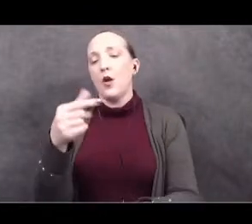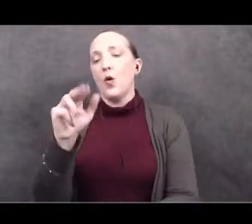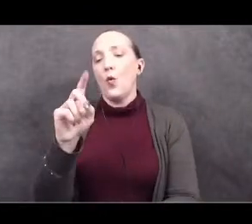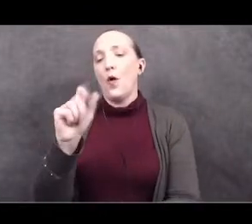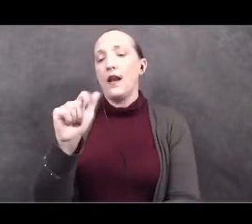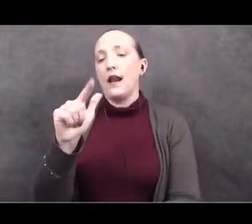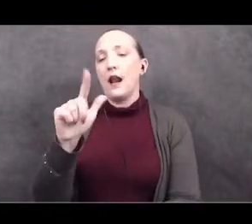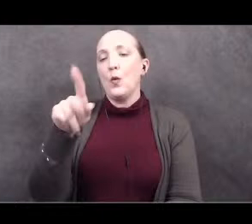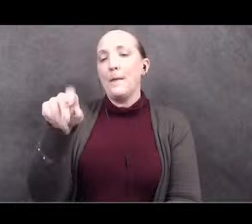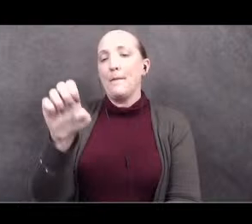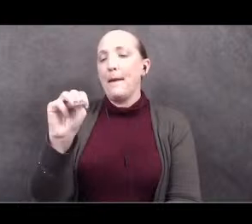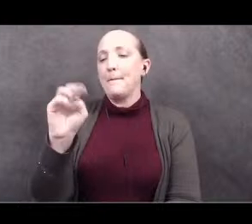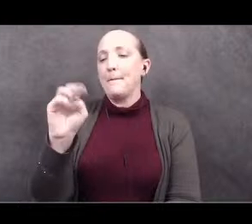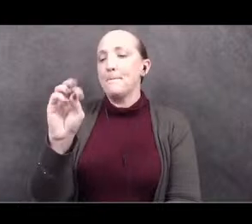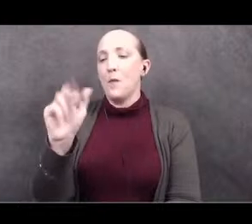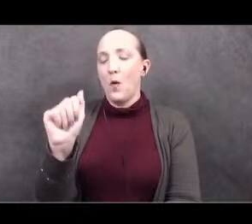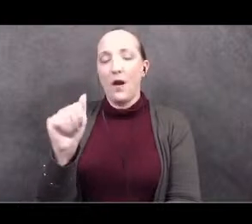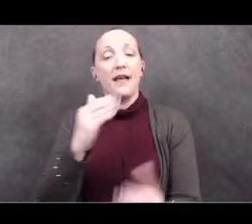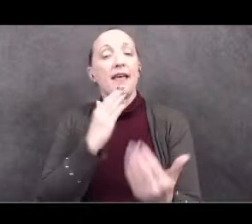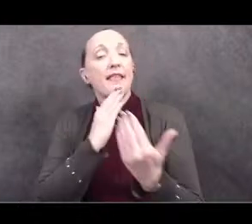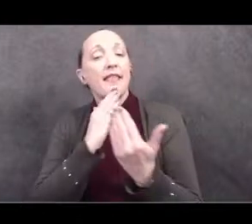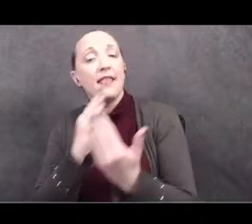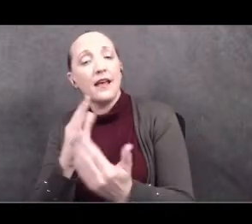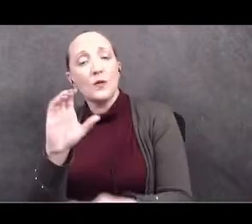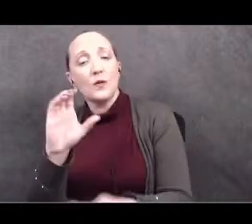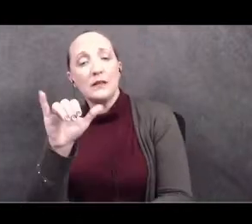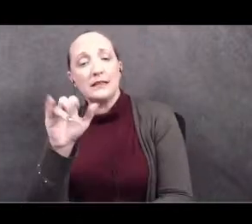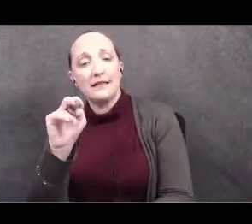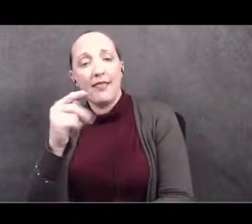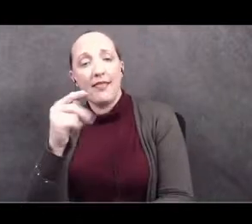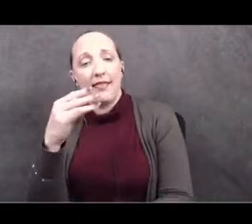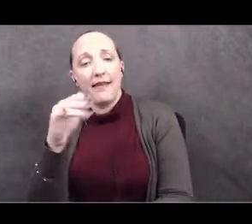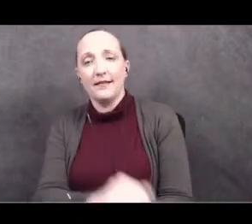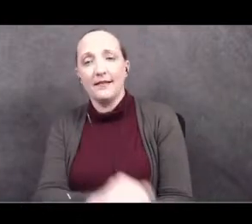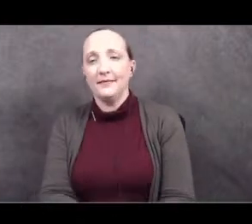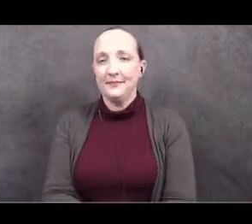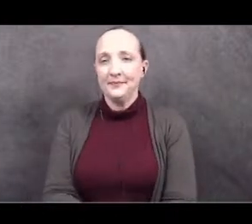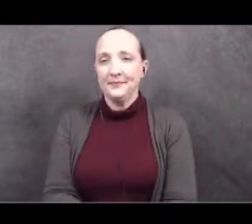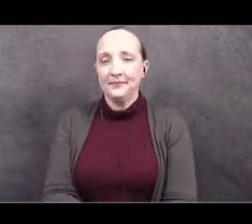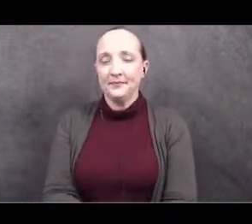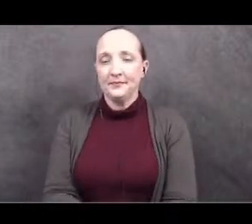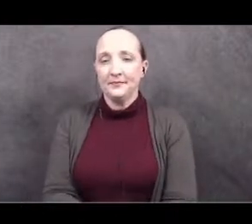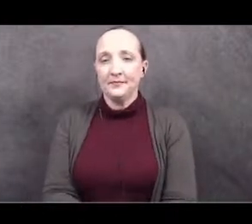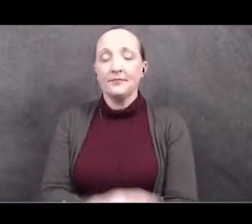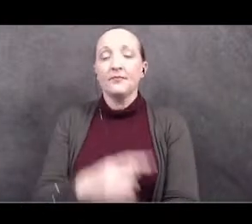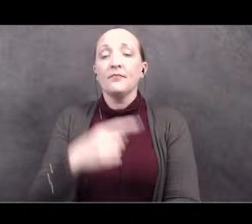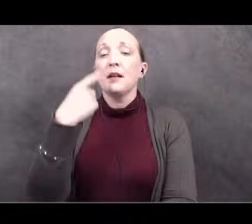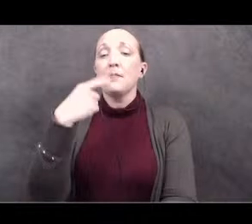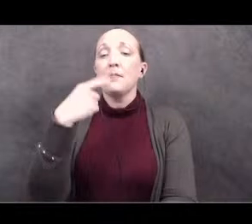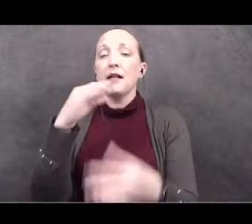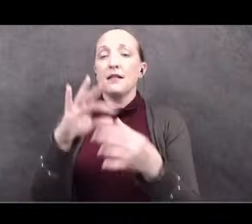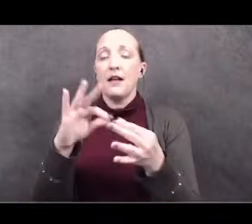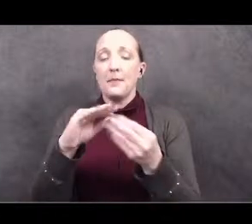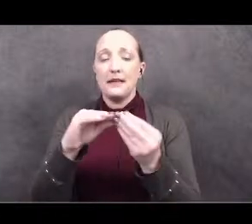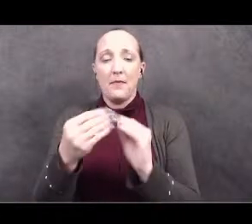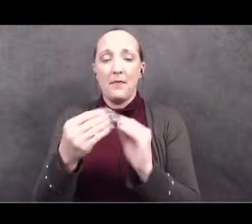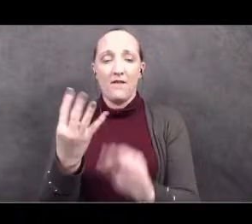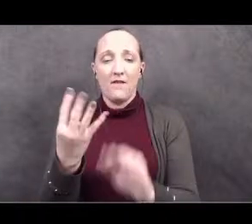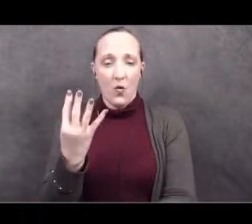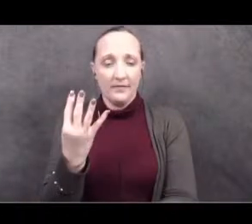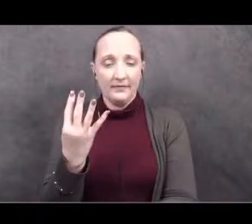MOA thank you Cynthia public comment number four Jan Morrison